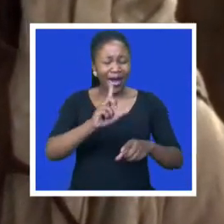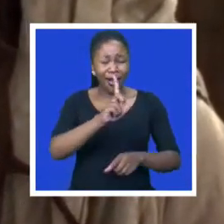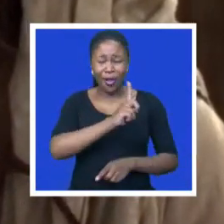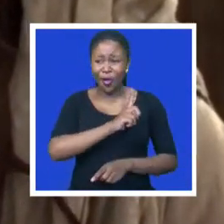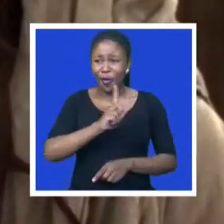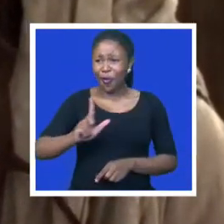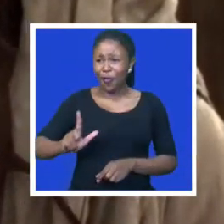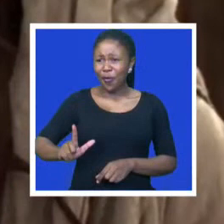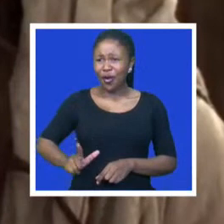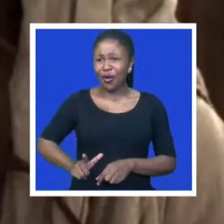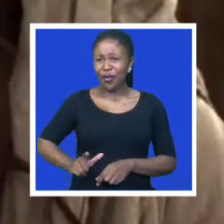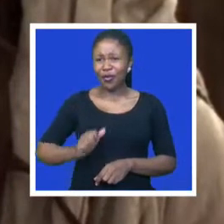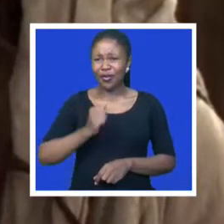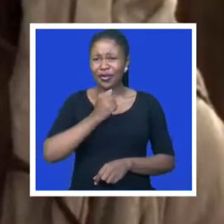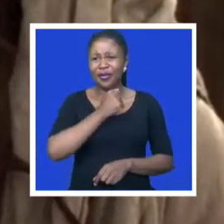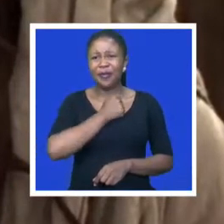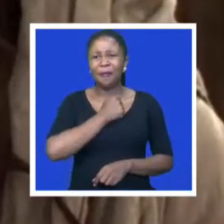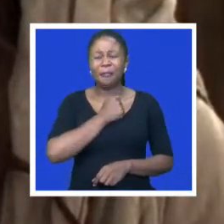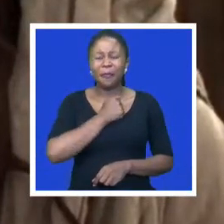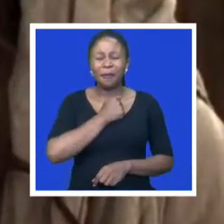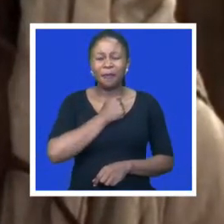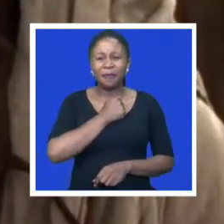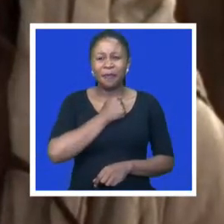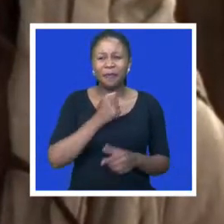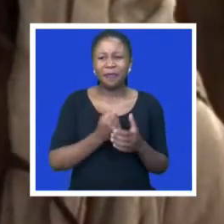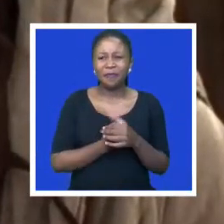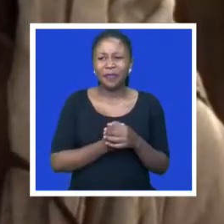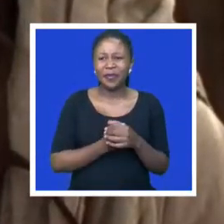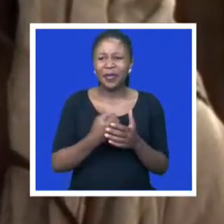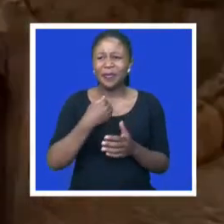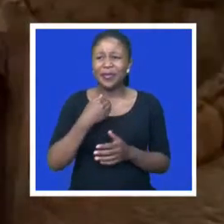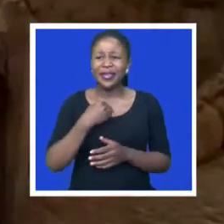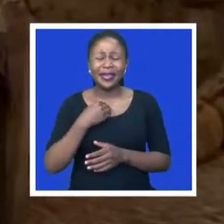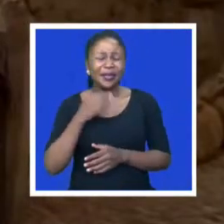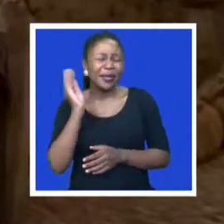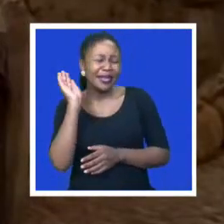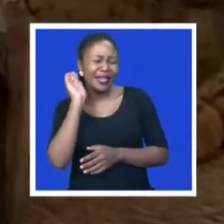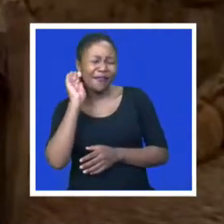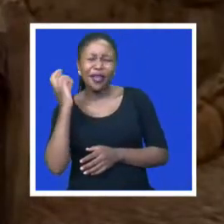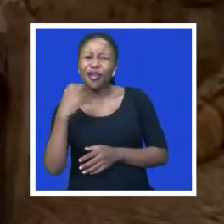as soon as the voice of thy salutation sounded in mine ears,